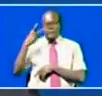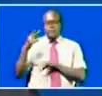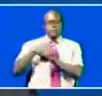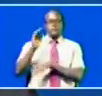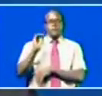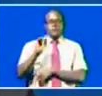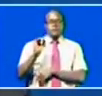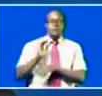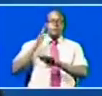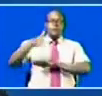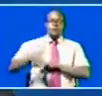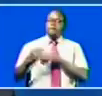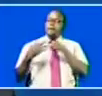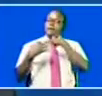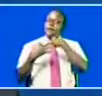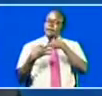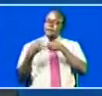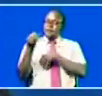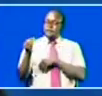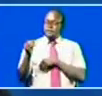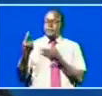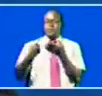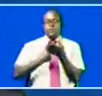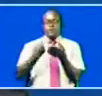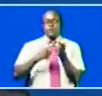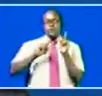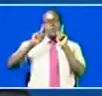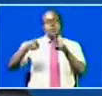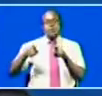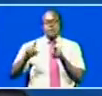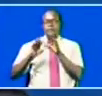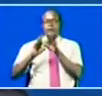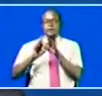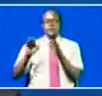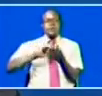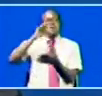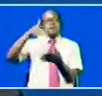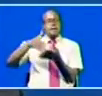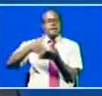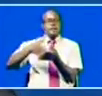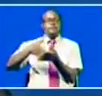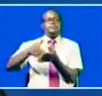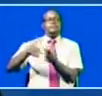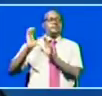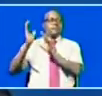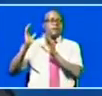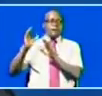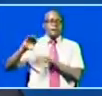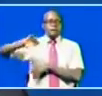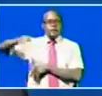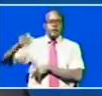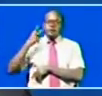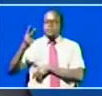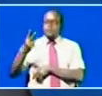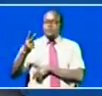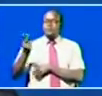a group of more than 80 tourists on Saturday toured a cultural center in Magarini in Kilifi County to seek divination